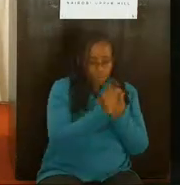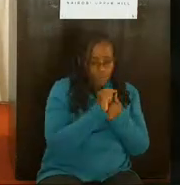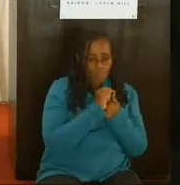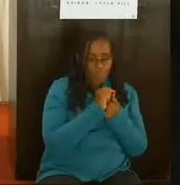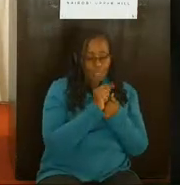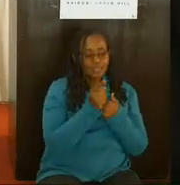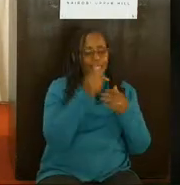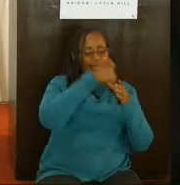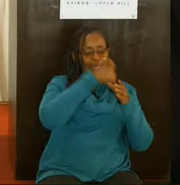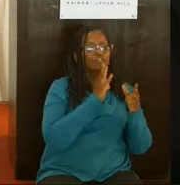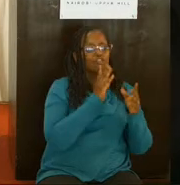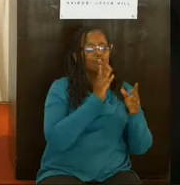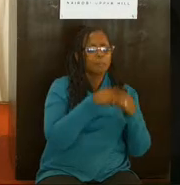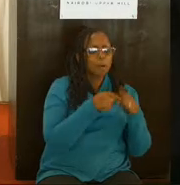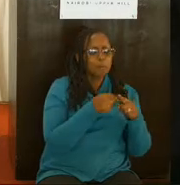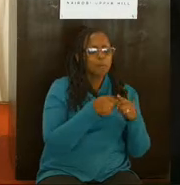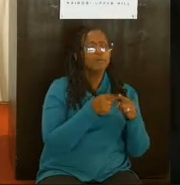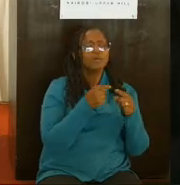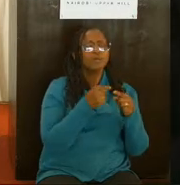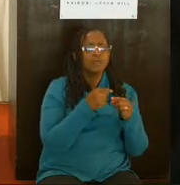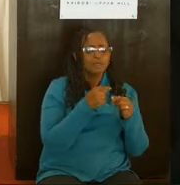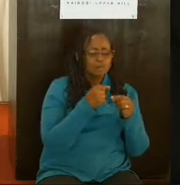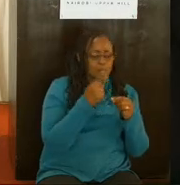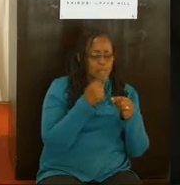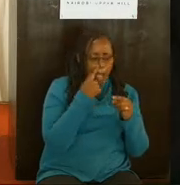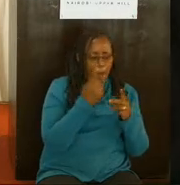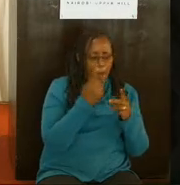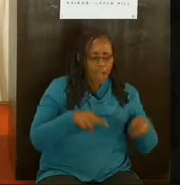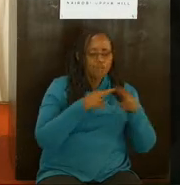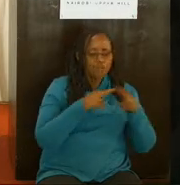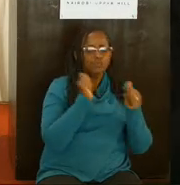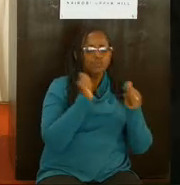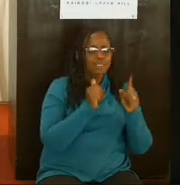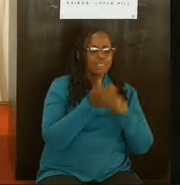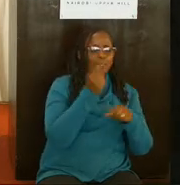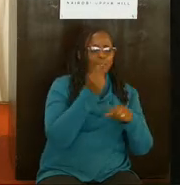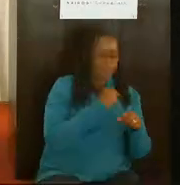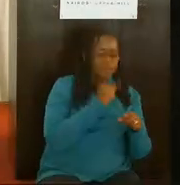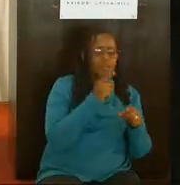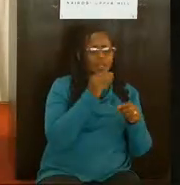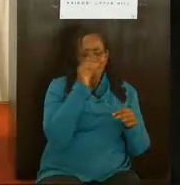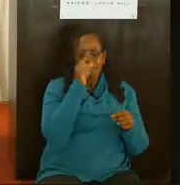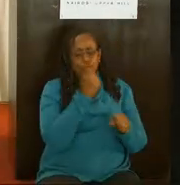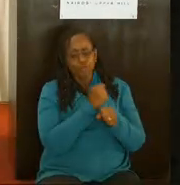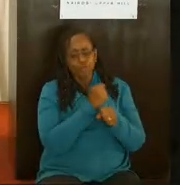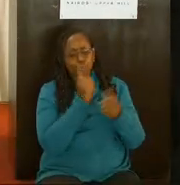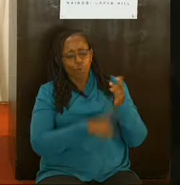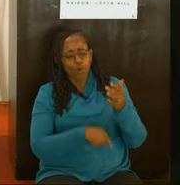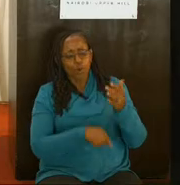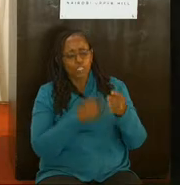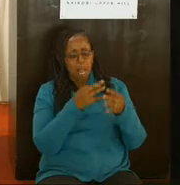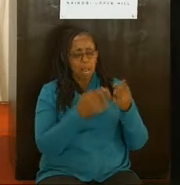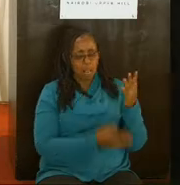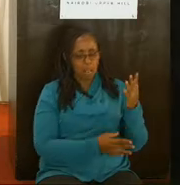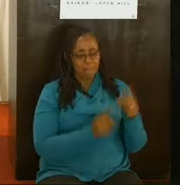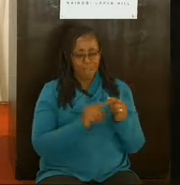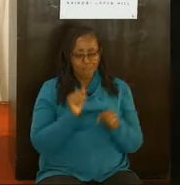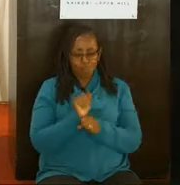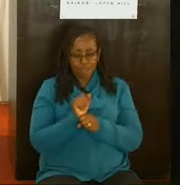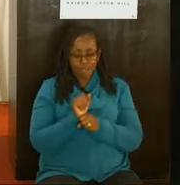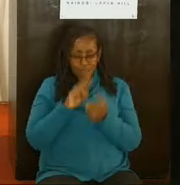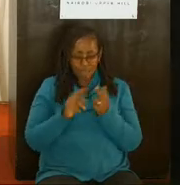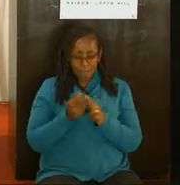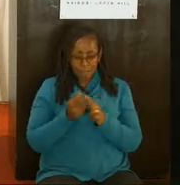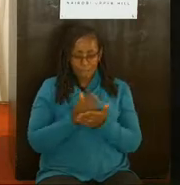is all about measures taken and values that have been driven and how that has done but I think a working relationship between